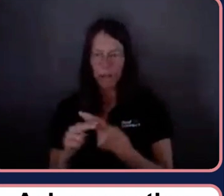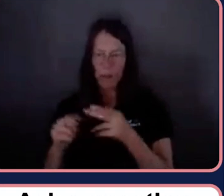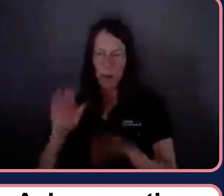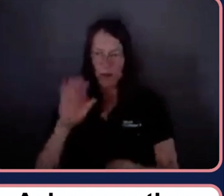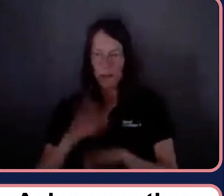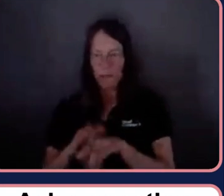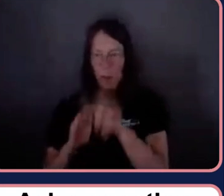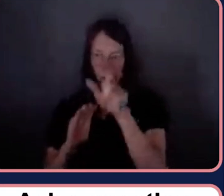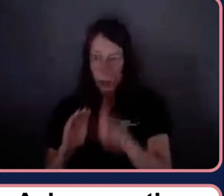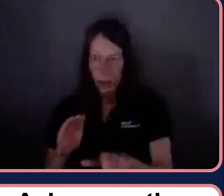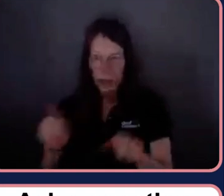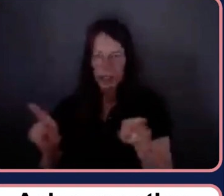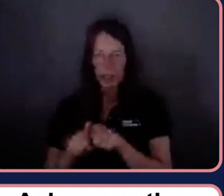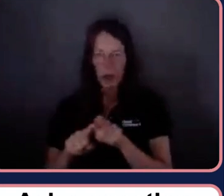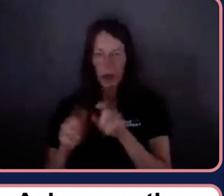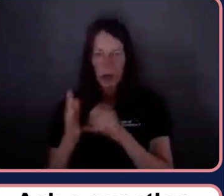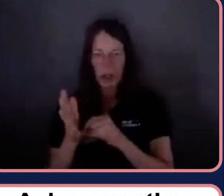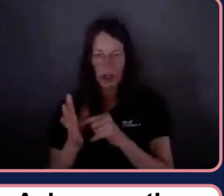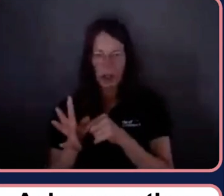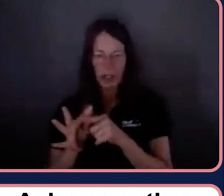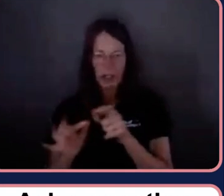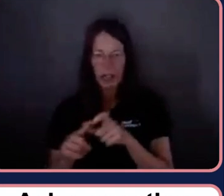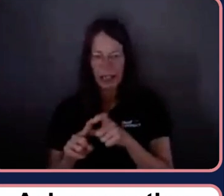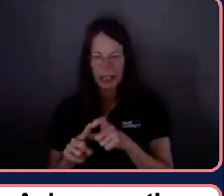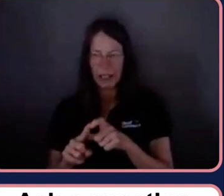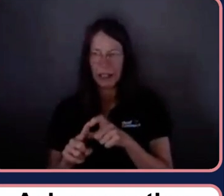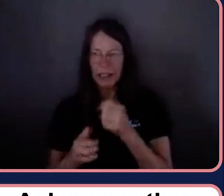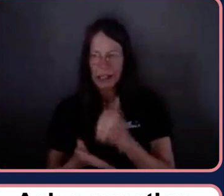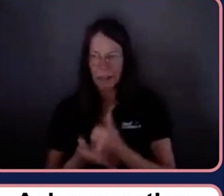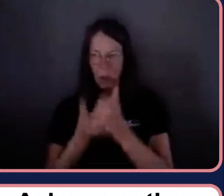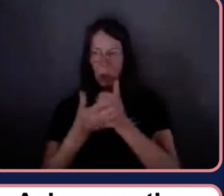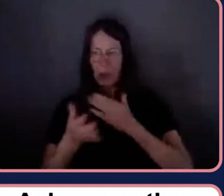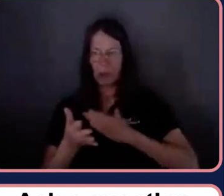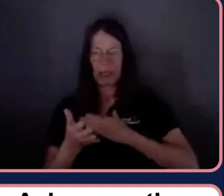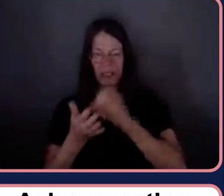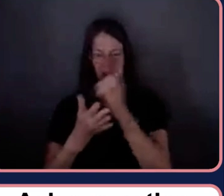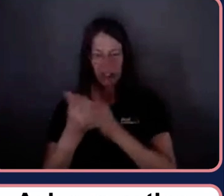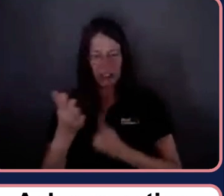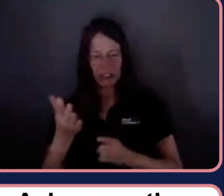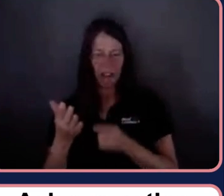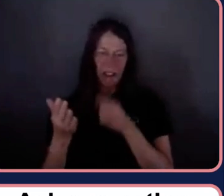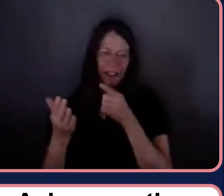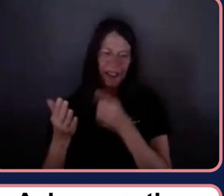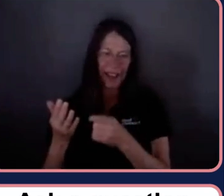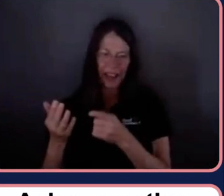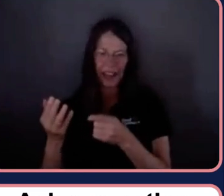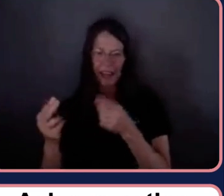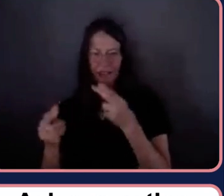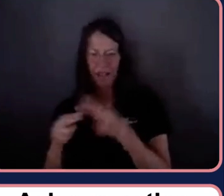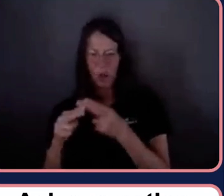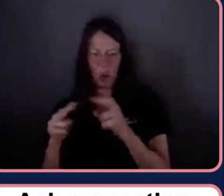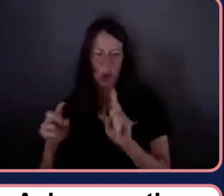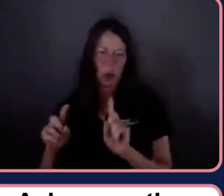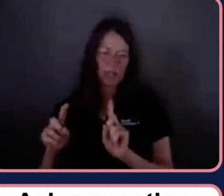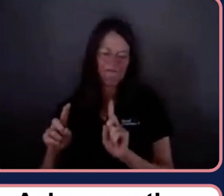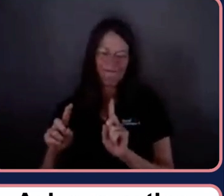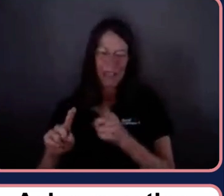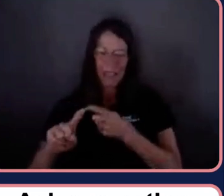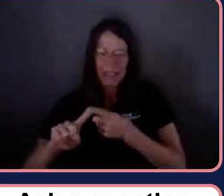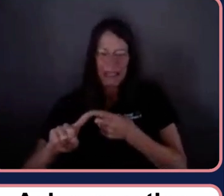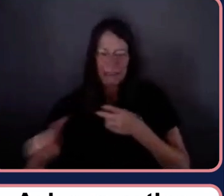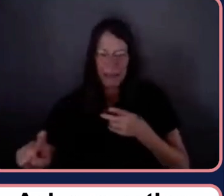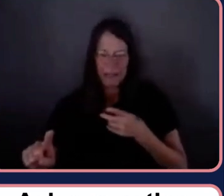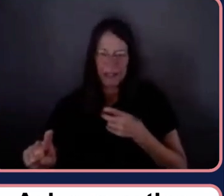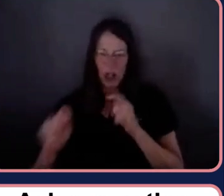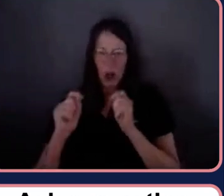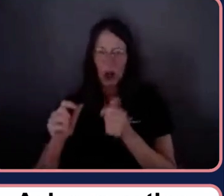stated supports would need to be designed in terms of what that particular early intervention pathway